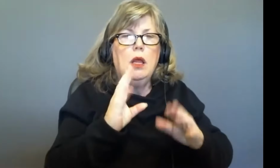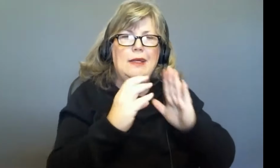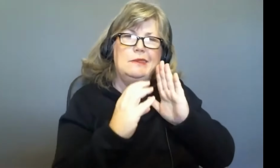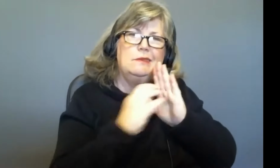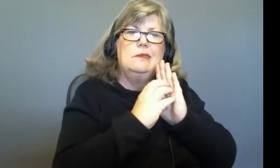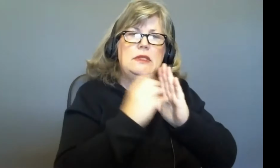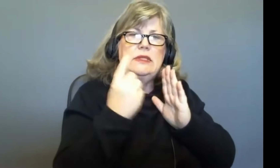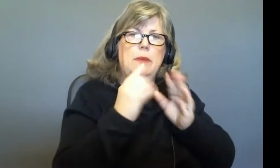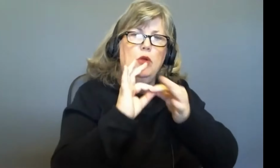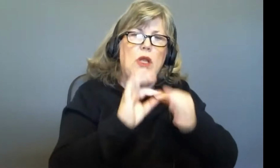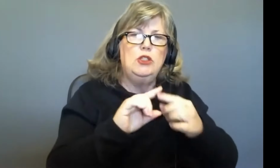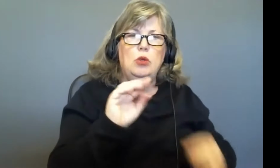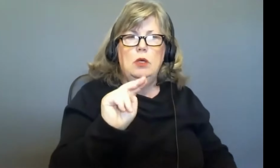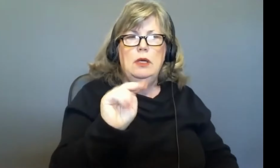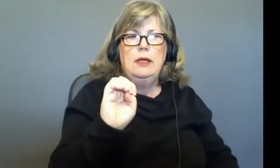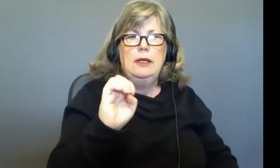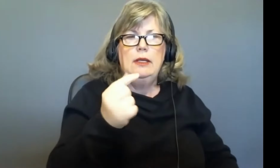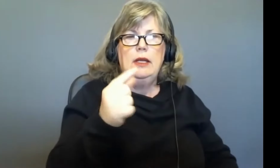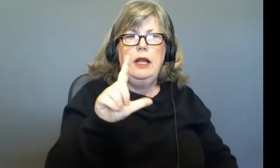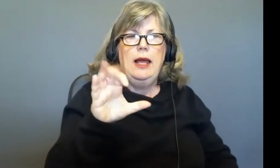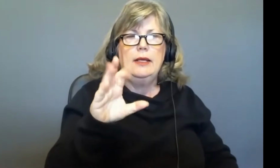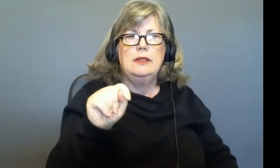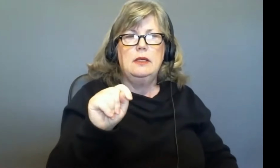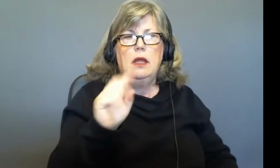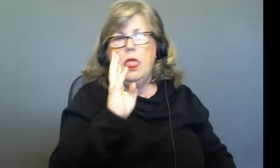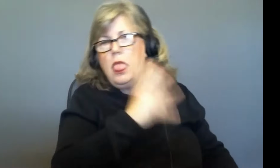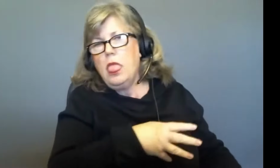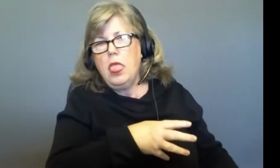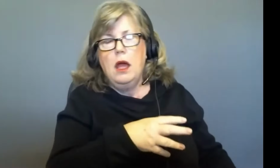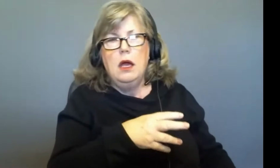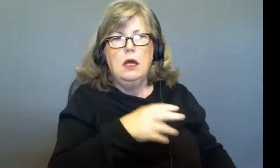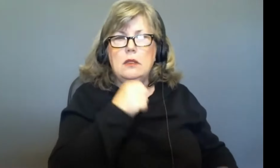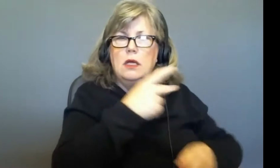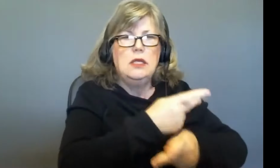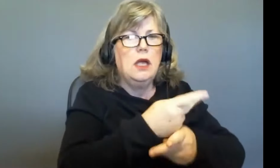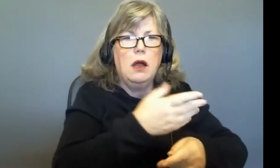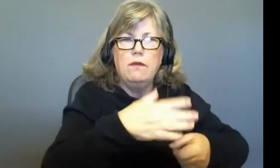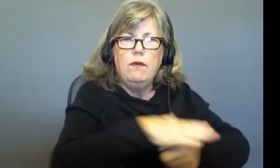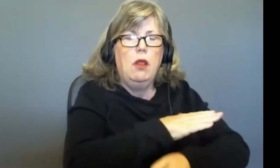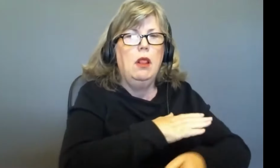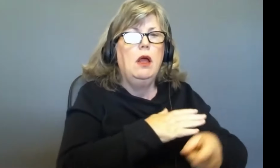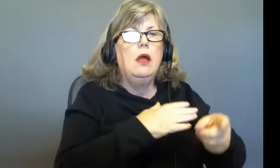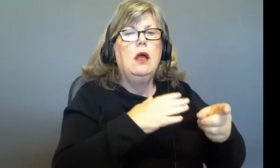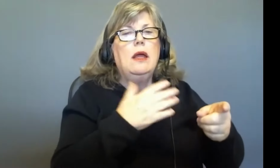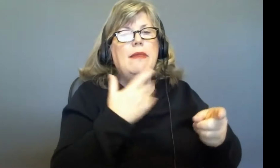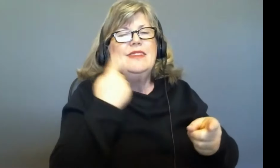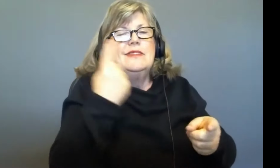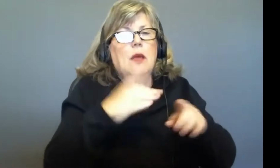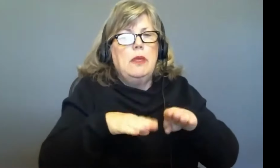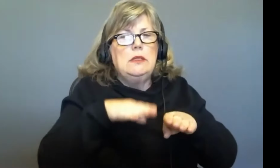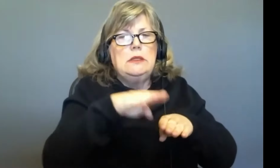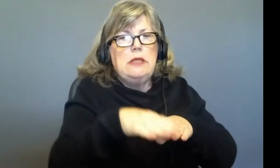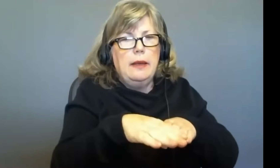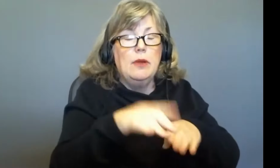step. It's probably not enough, but at least we're going for a step. Because for now, what we have is mainly